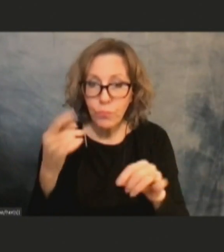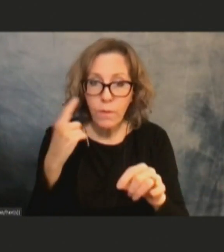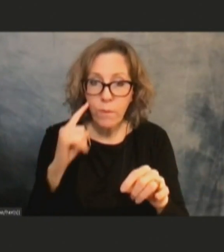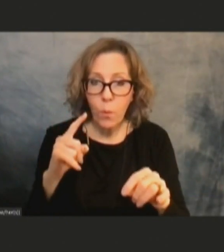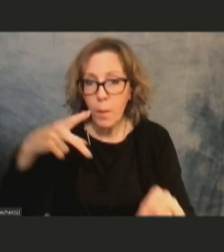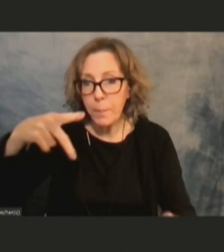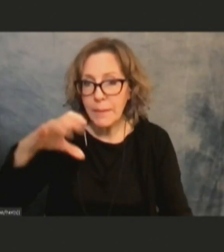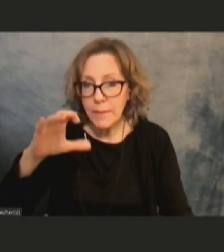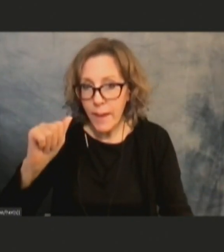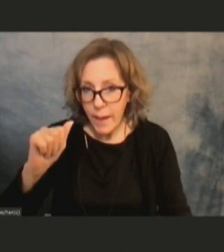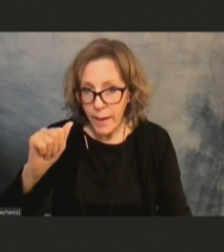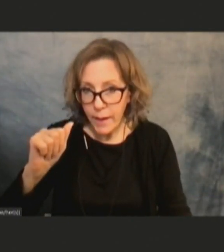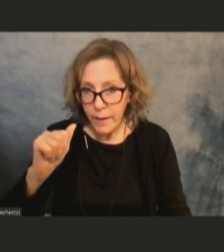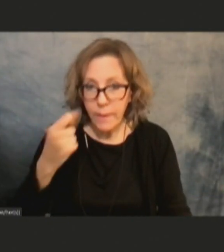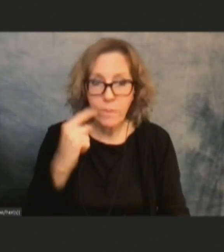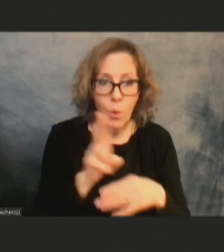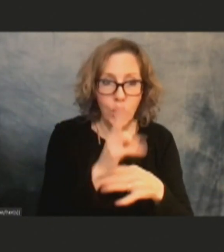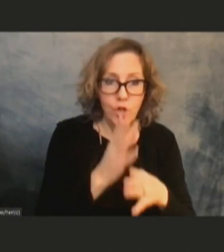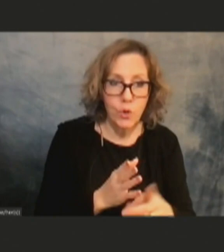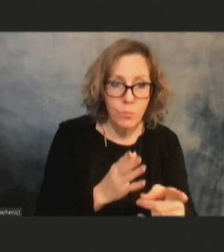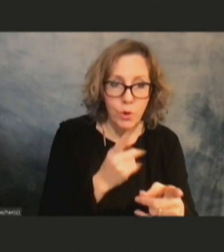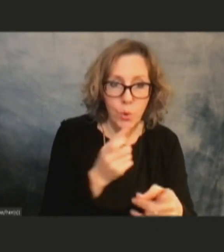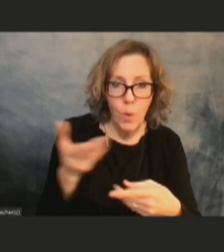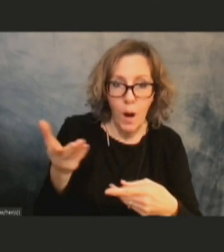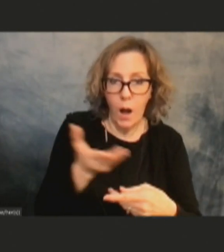that. Go to